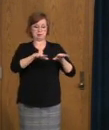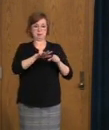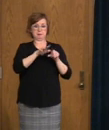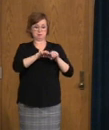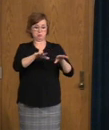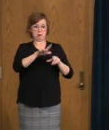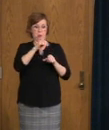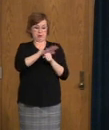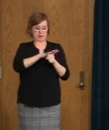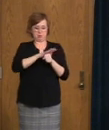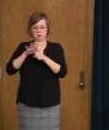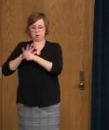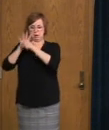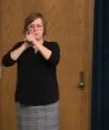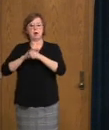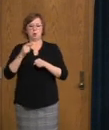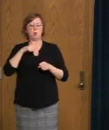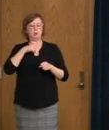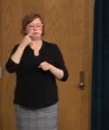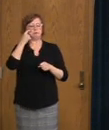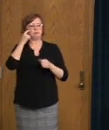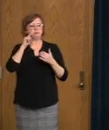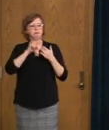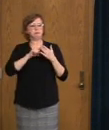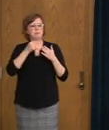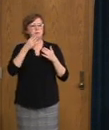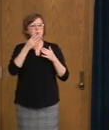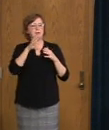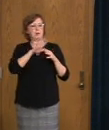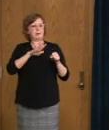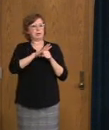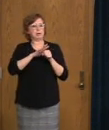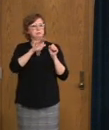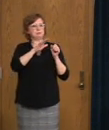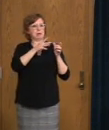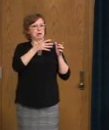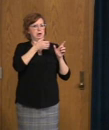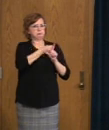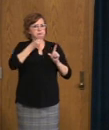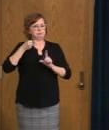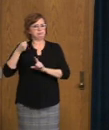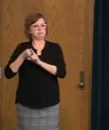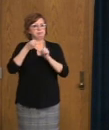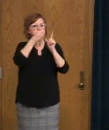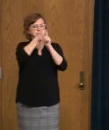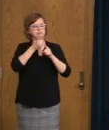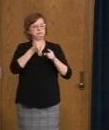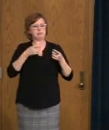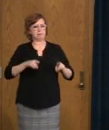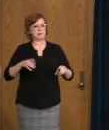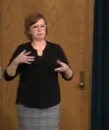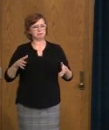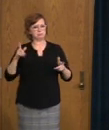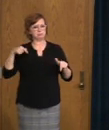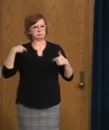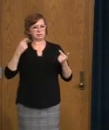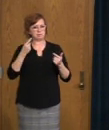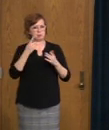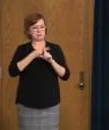months outbreaks occurring in a number of different areas, and in response to that, we